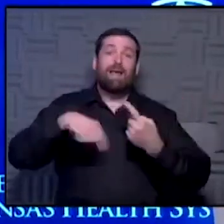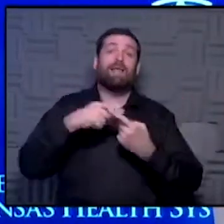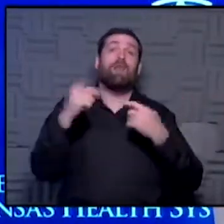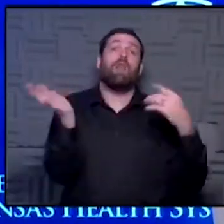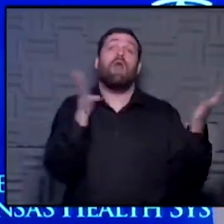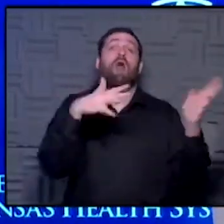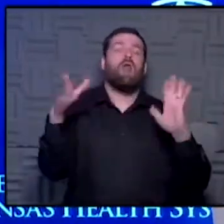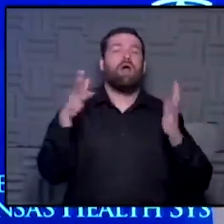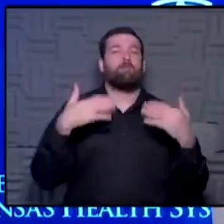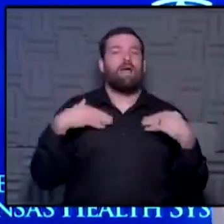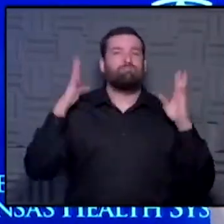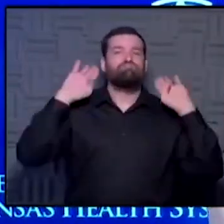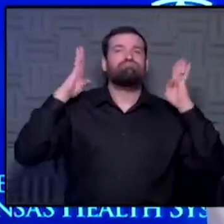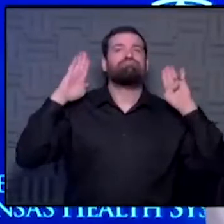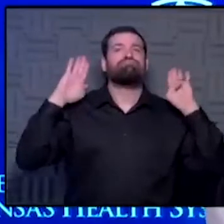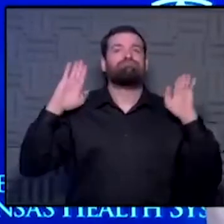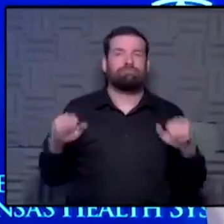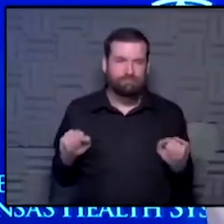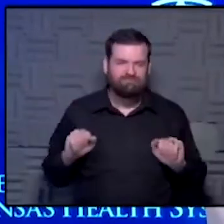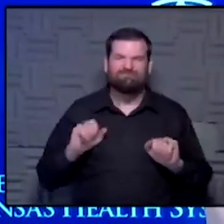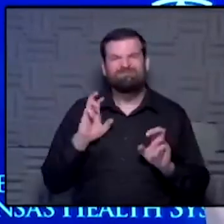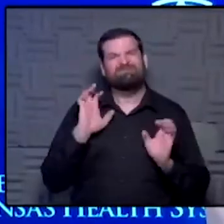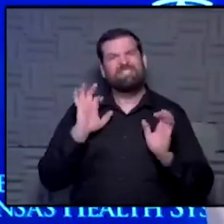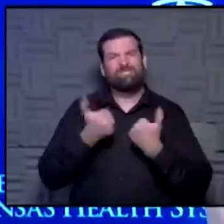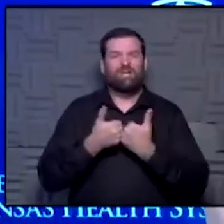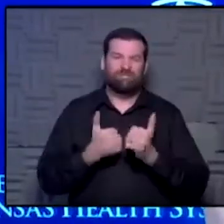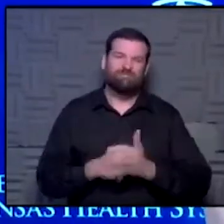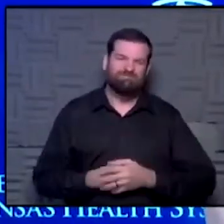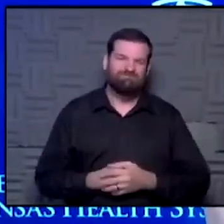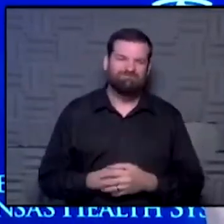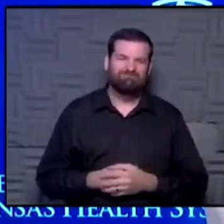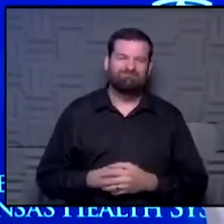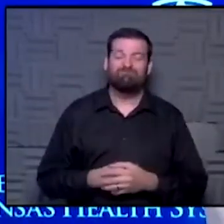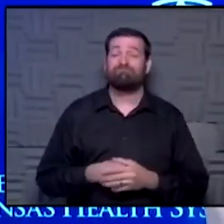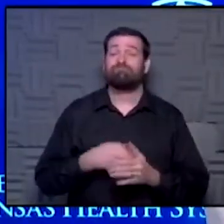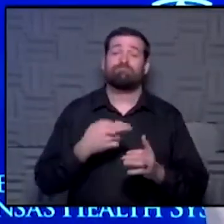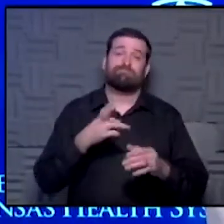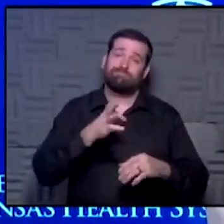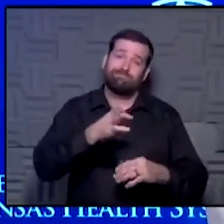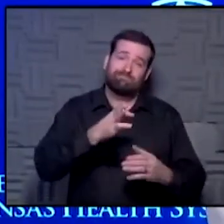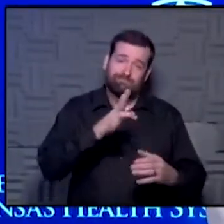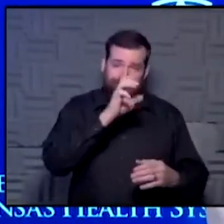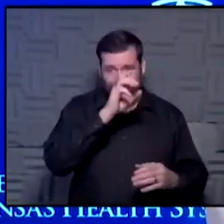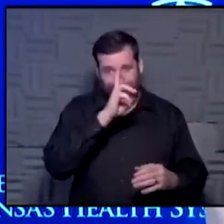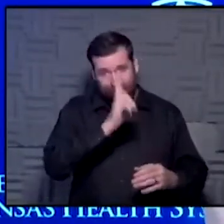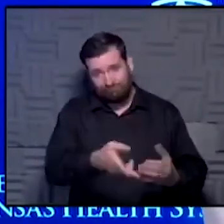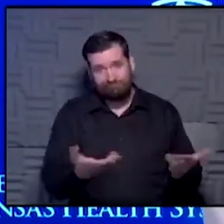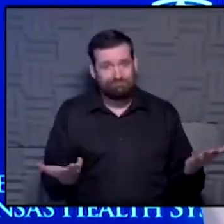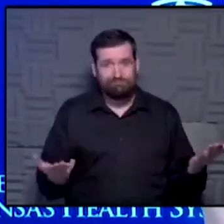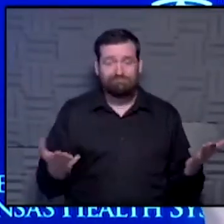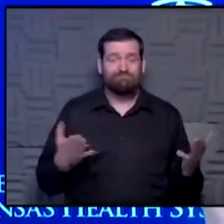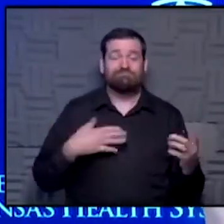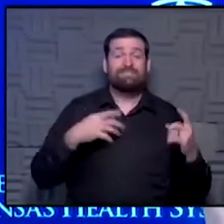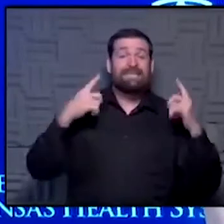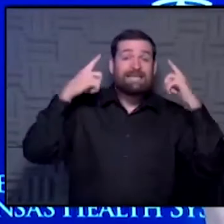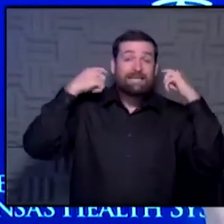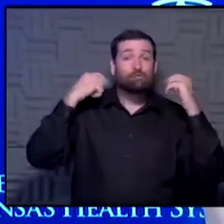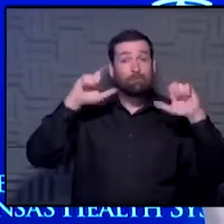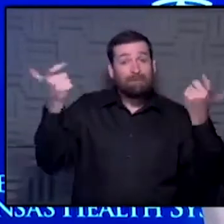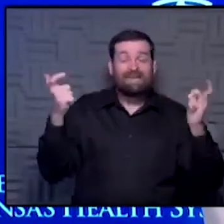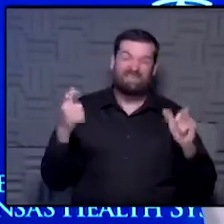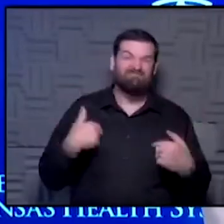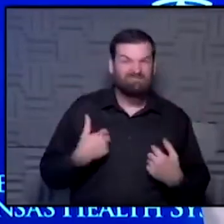earlobes blow, and you know, it's a challenge sometimes. But the truth is that as big as my ears are, and they are